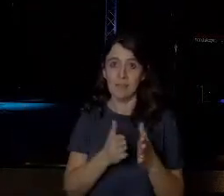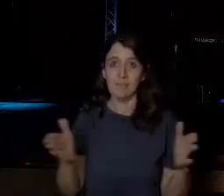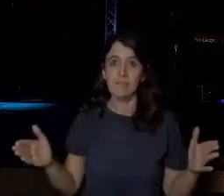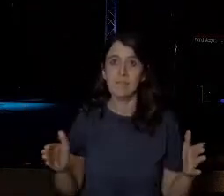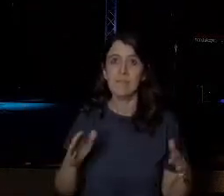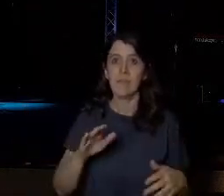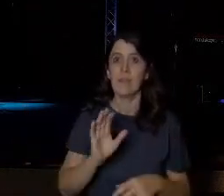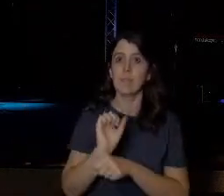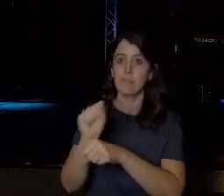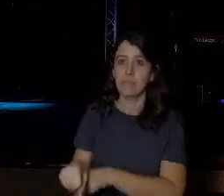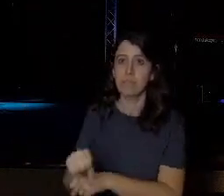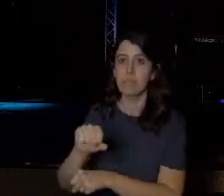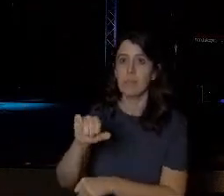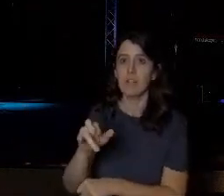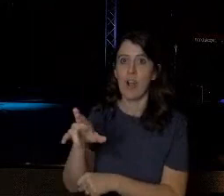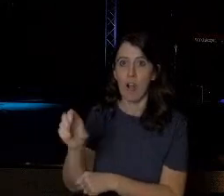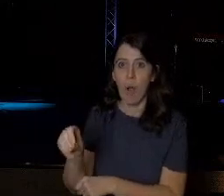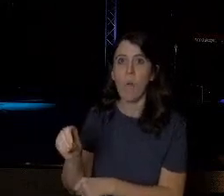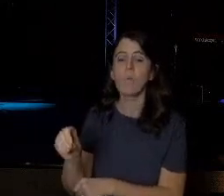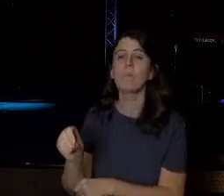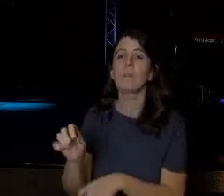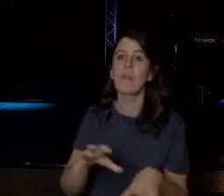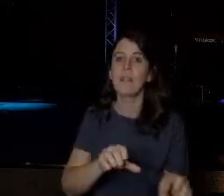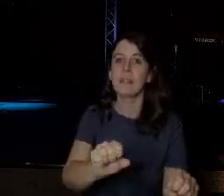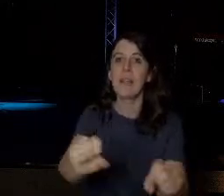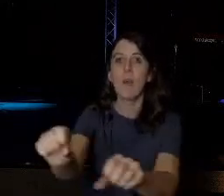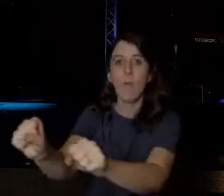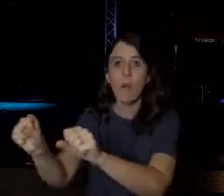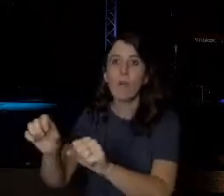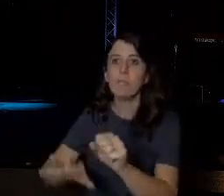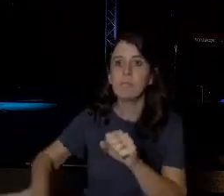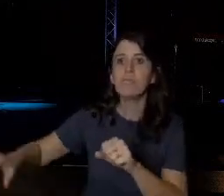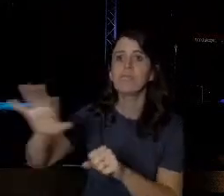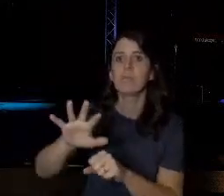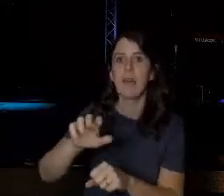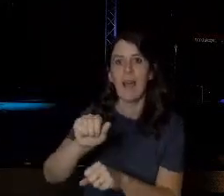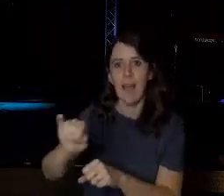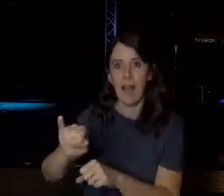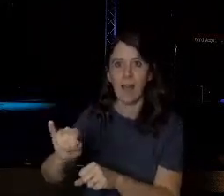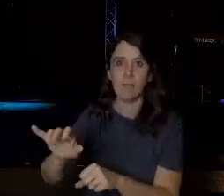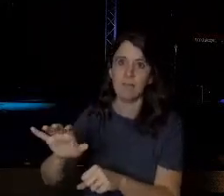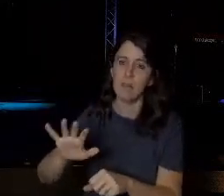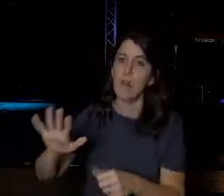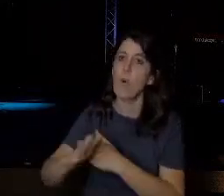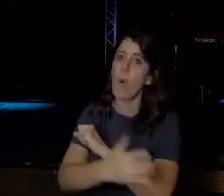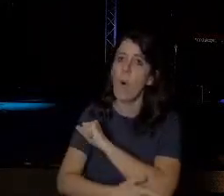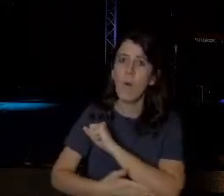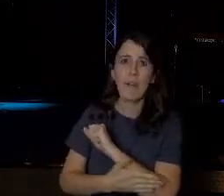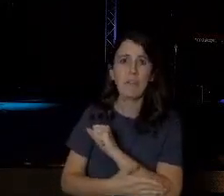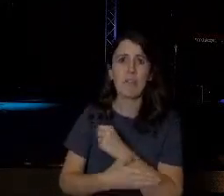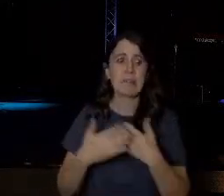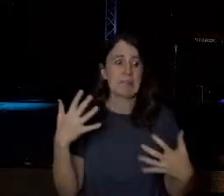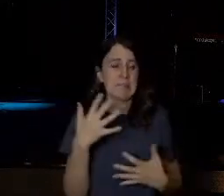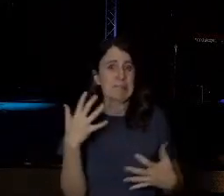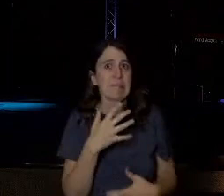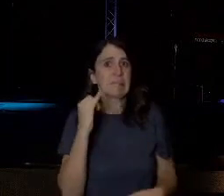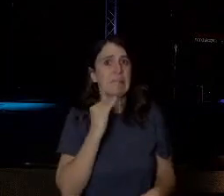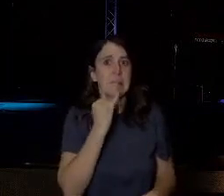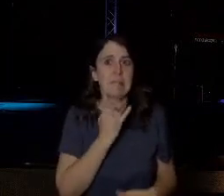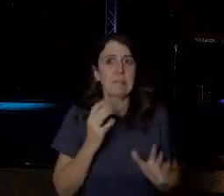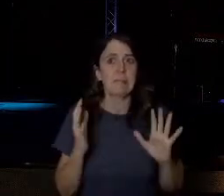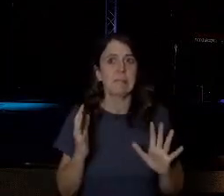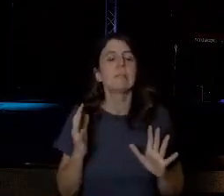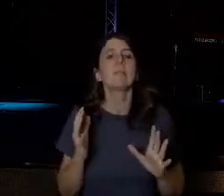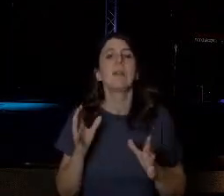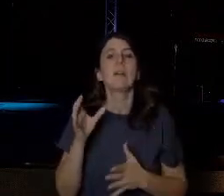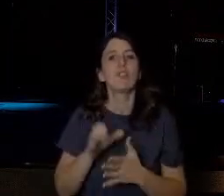conquered. They basically take over the region surrounding that, the region of Ai. The whole country is in fear of Israel at this point.